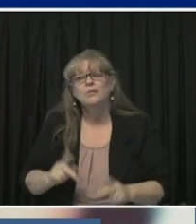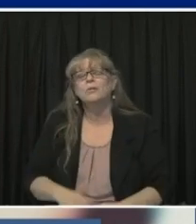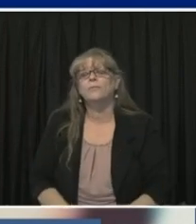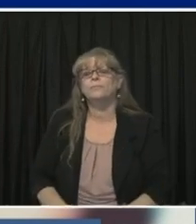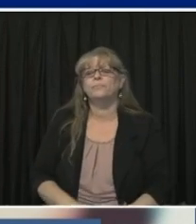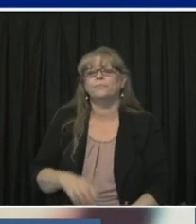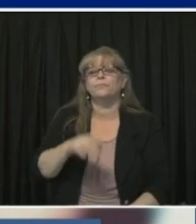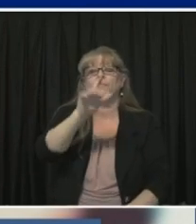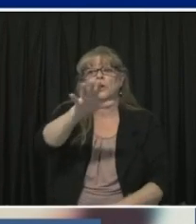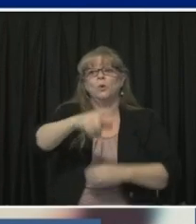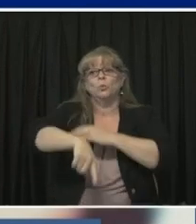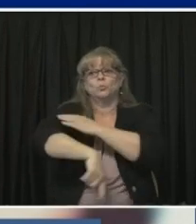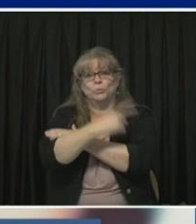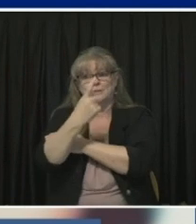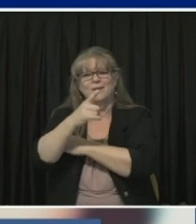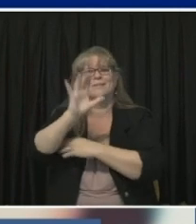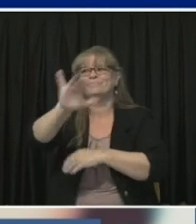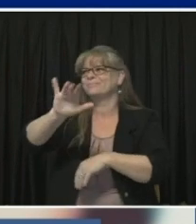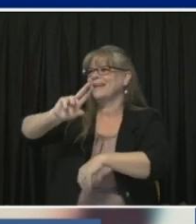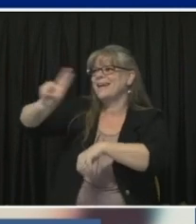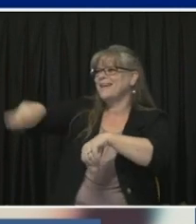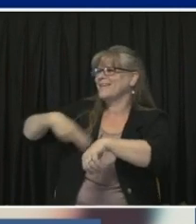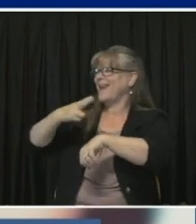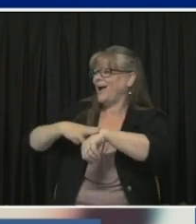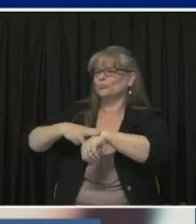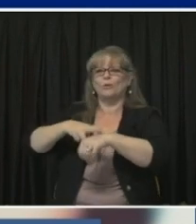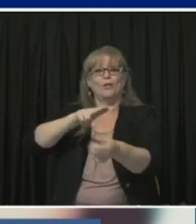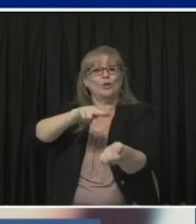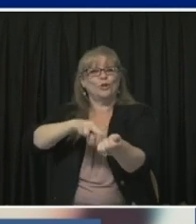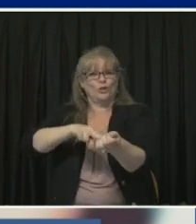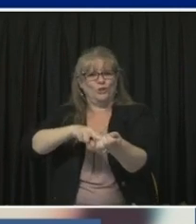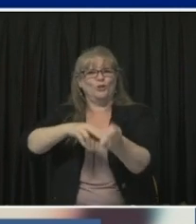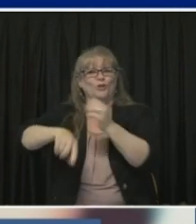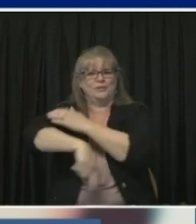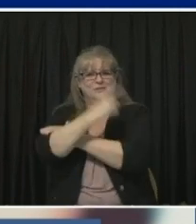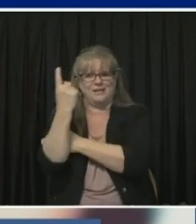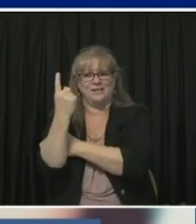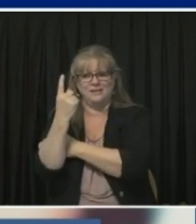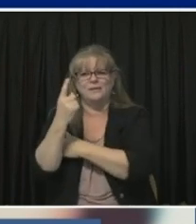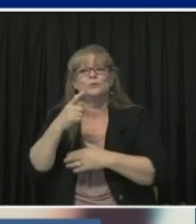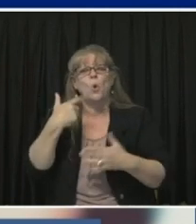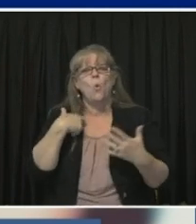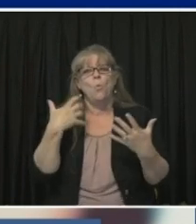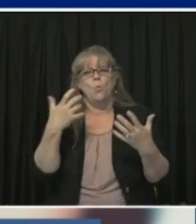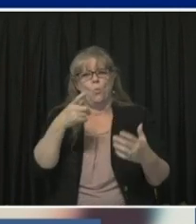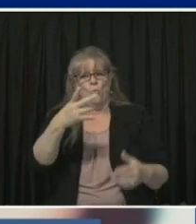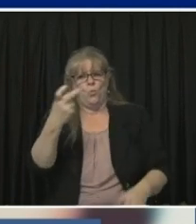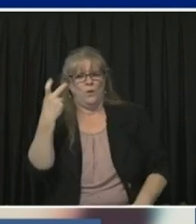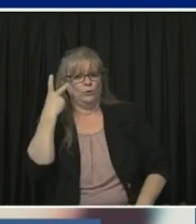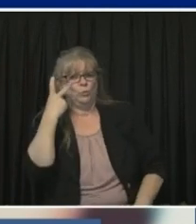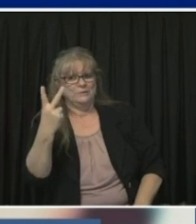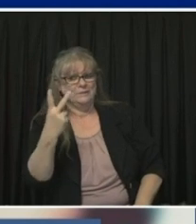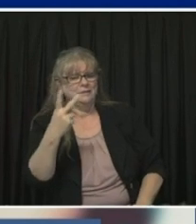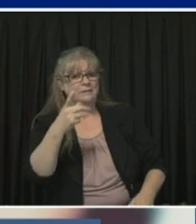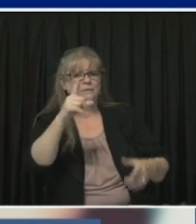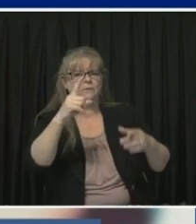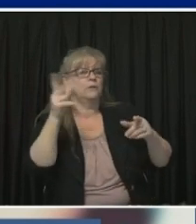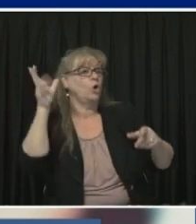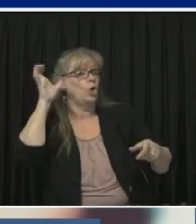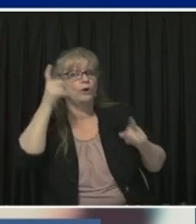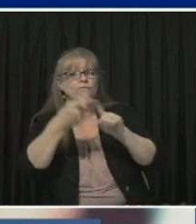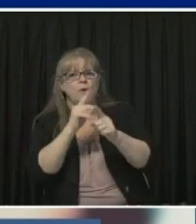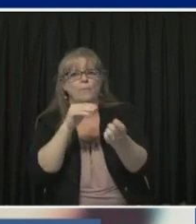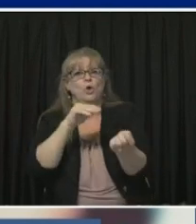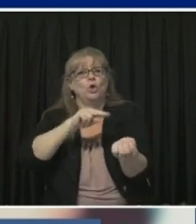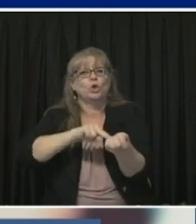media to really have the opportunity to hear straight from one of our brave frontline heroes. And you know, our doctors, our nurses, our technicians,